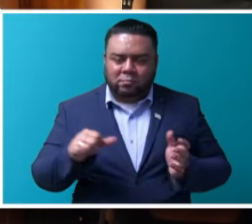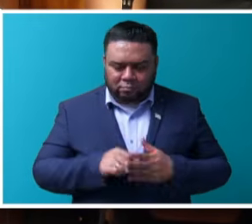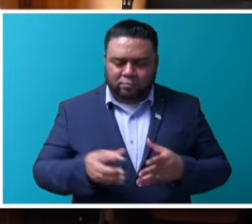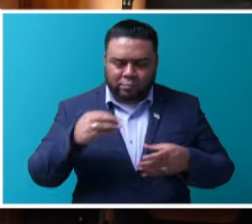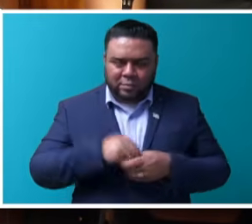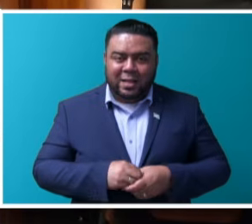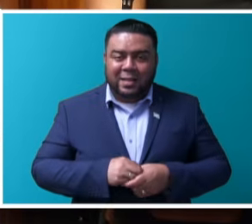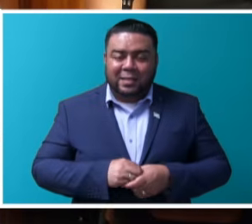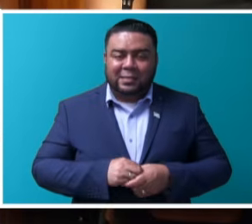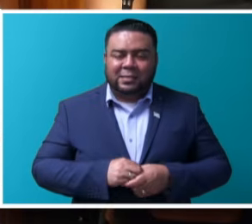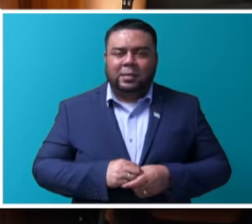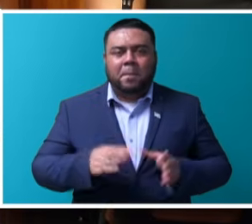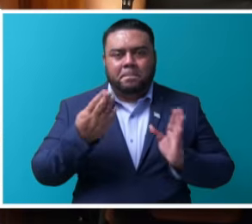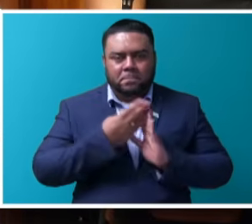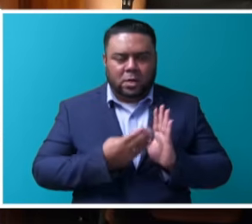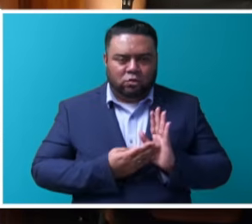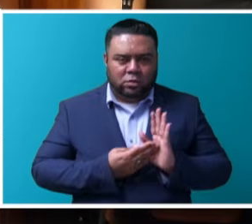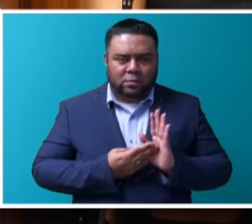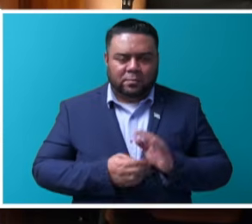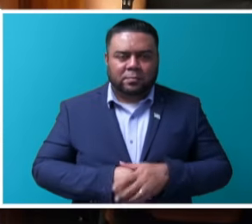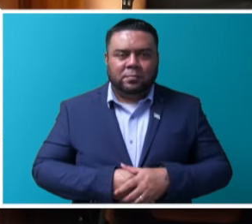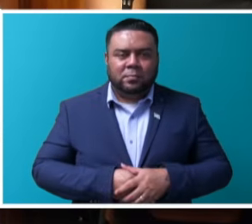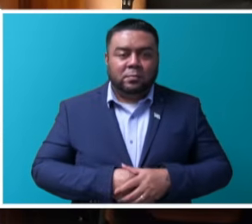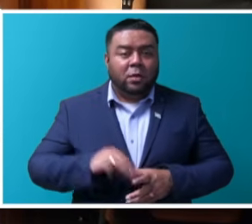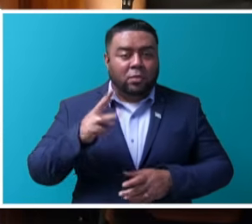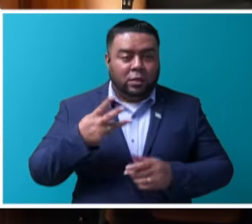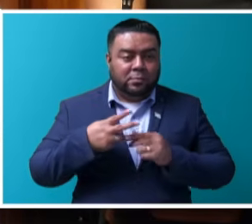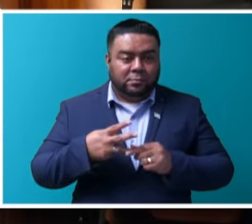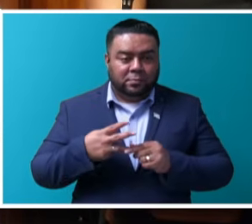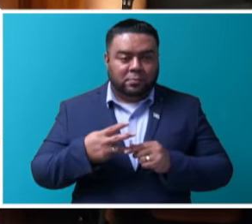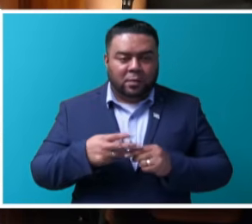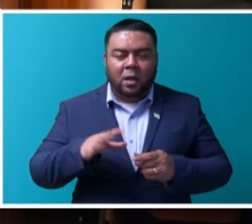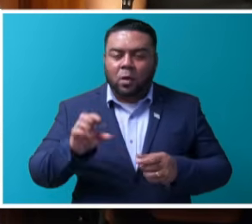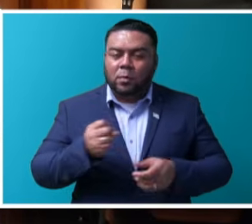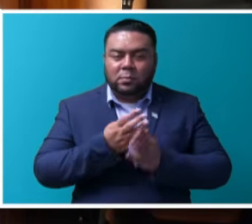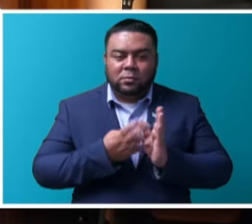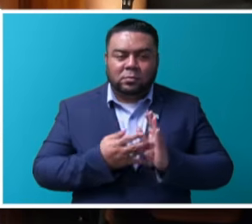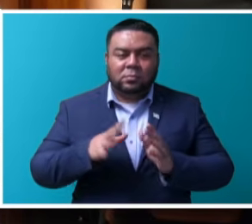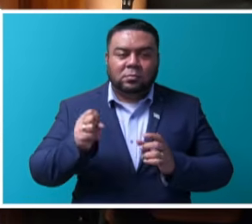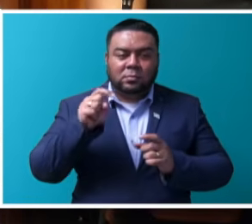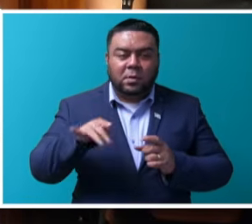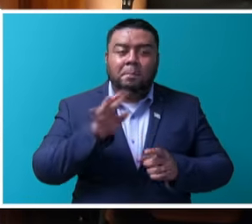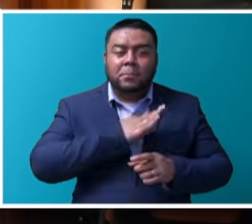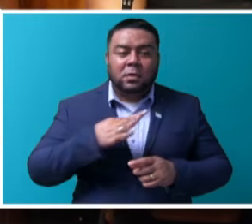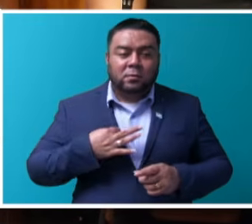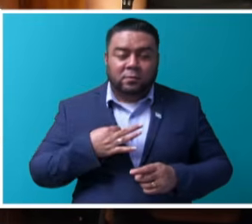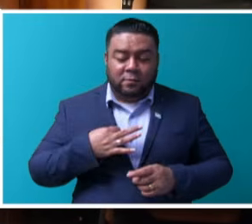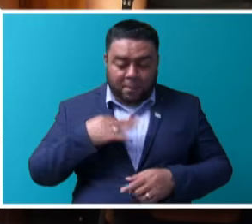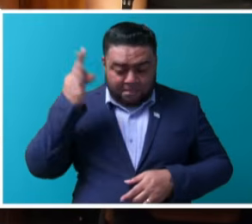the DNA of our budget. Third, our budget proceeds on that quintessential belief of this